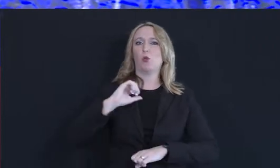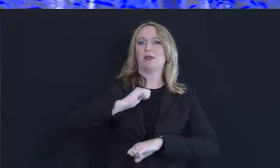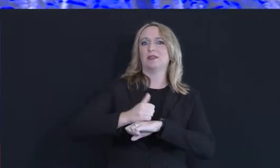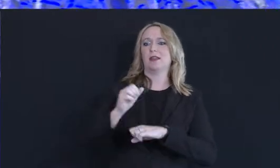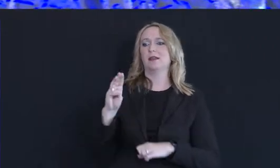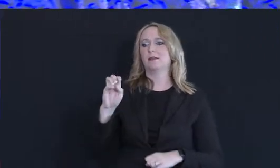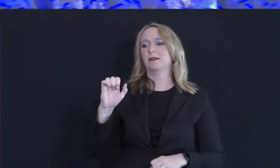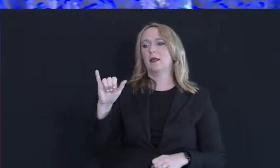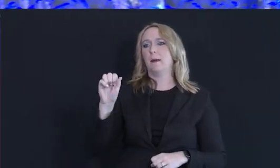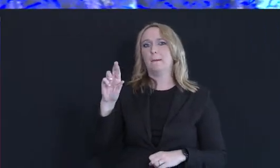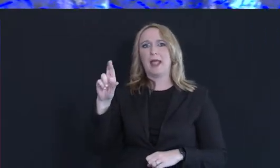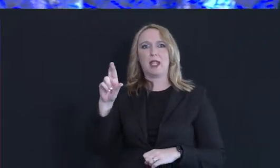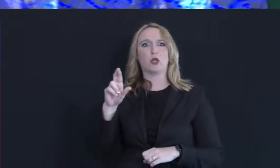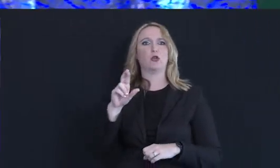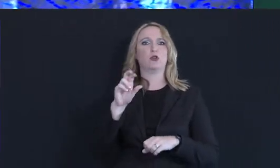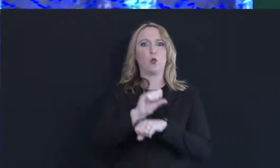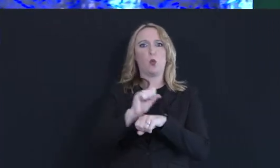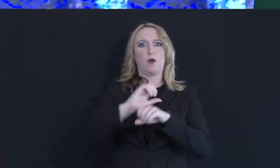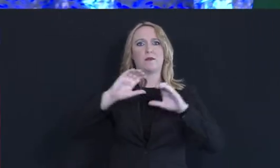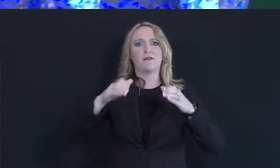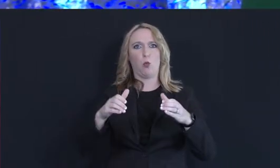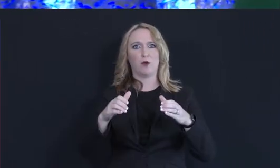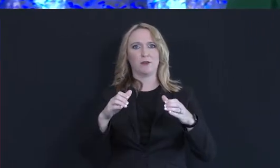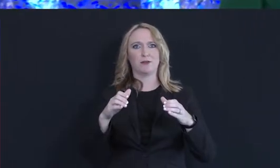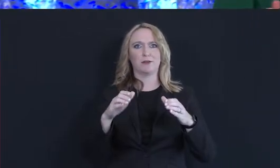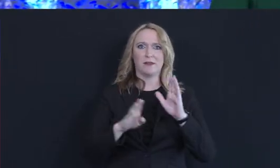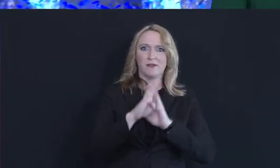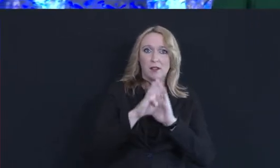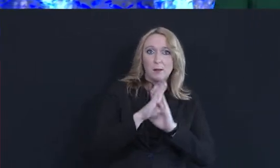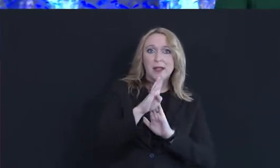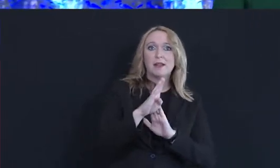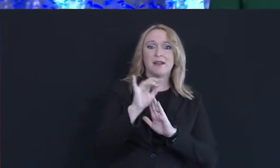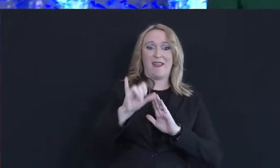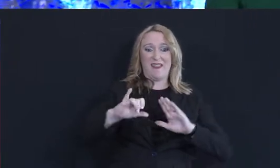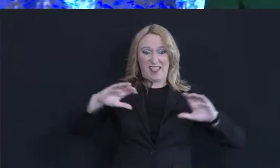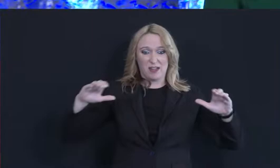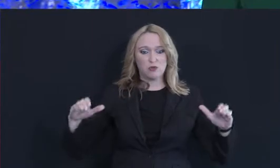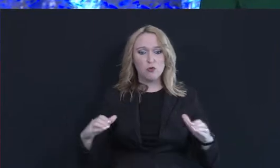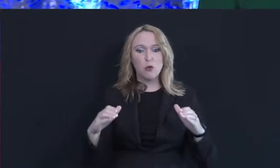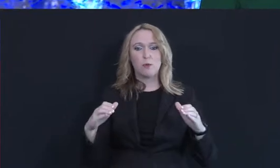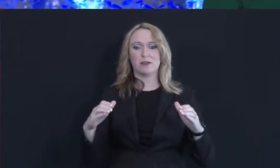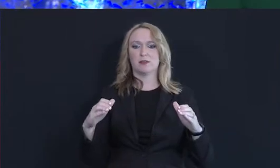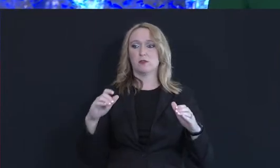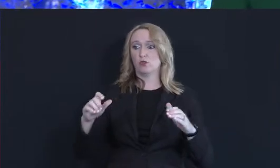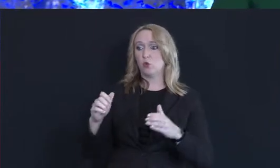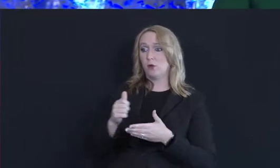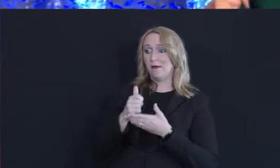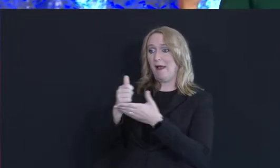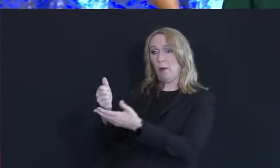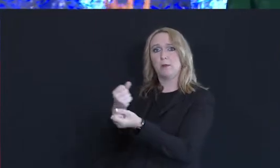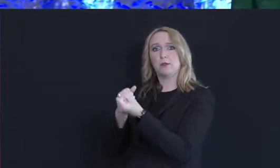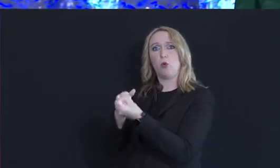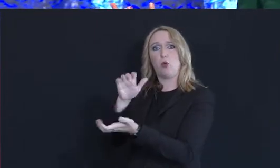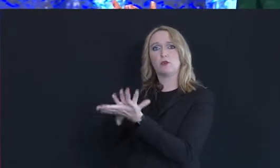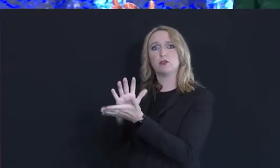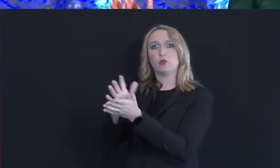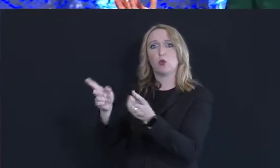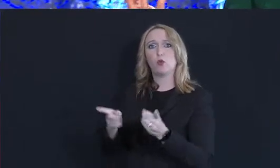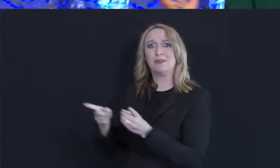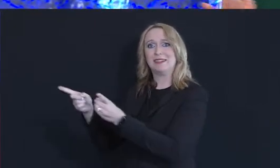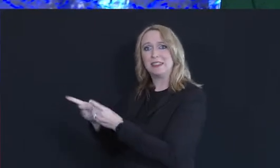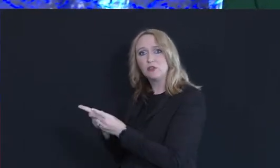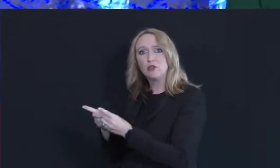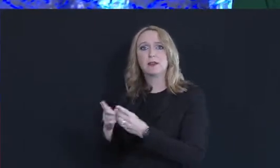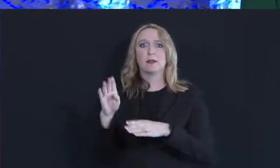Development chaired by Tom Harris and this council is simply just a convener to come alongside our school districts and our Business Leaders